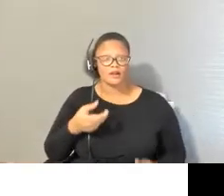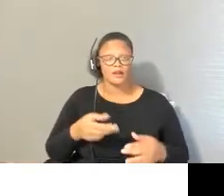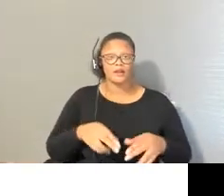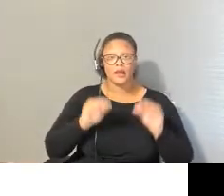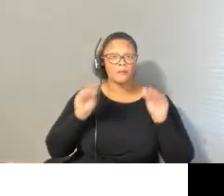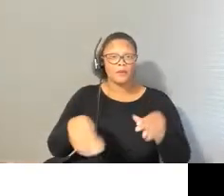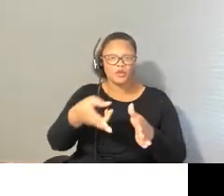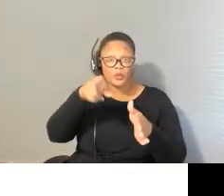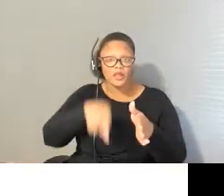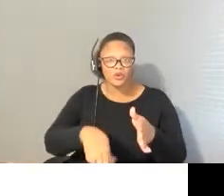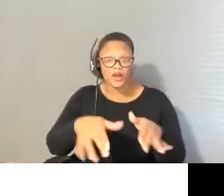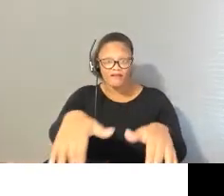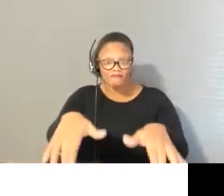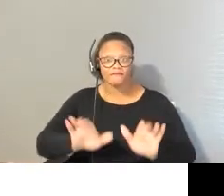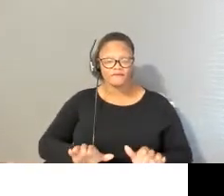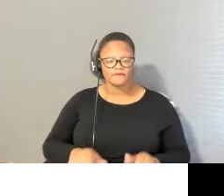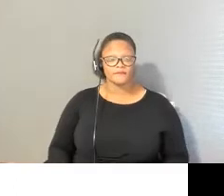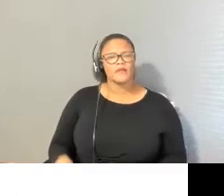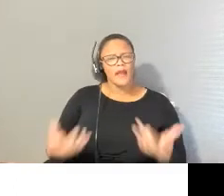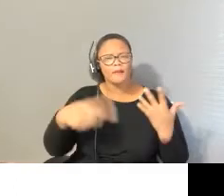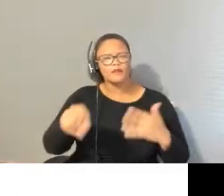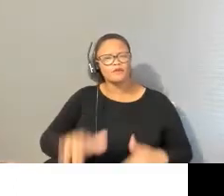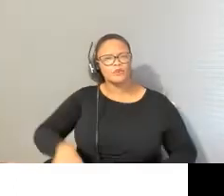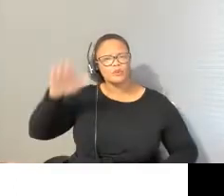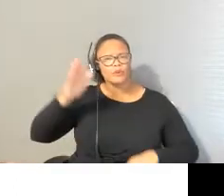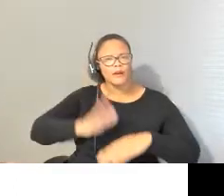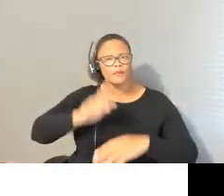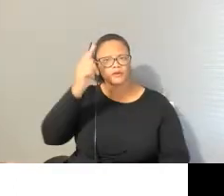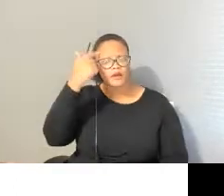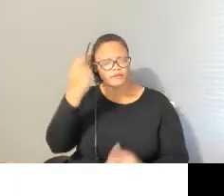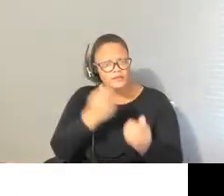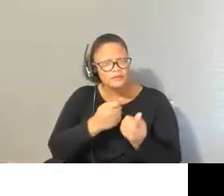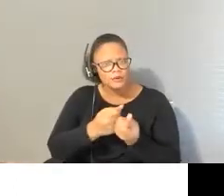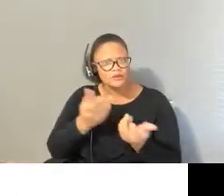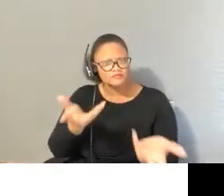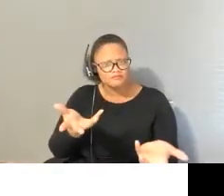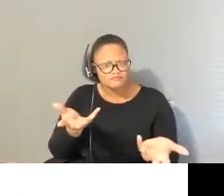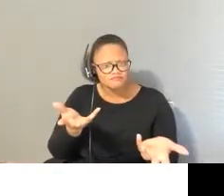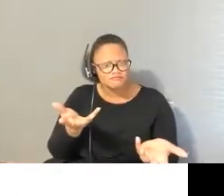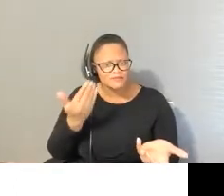How many of you today grew up on government support? You know,